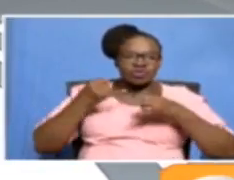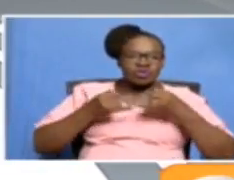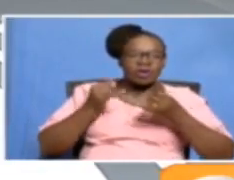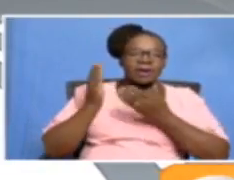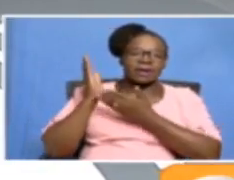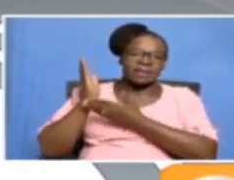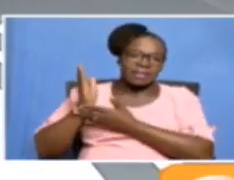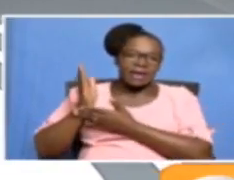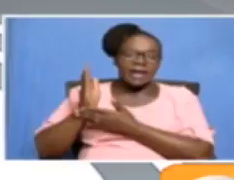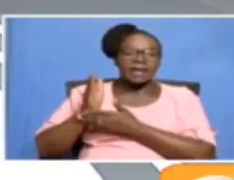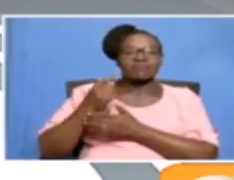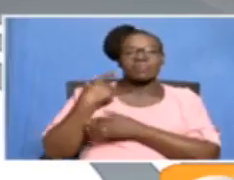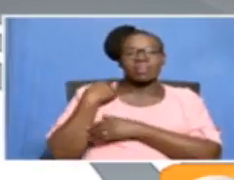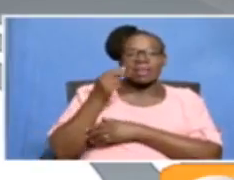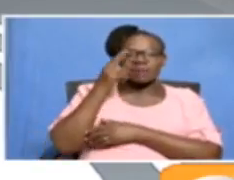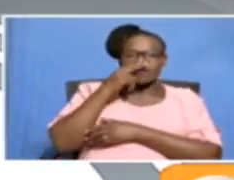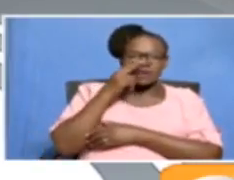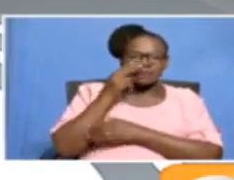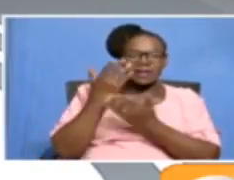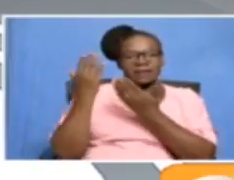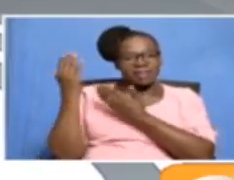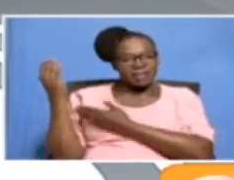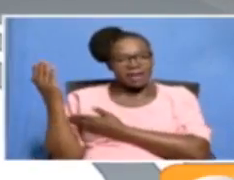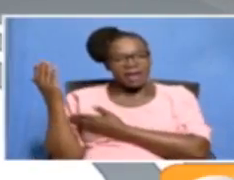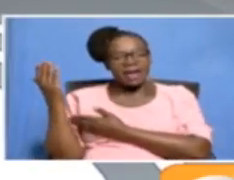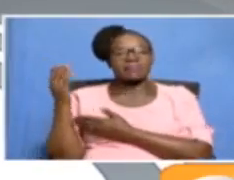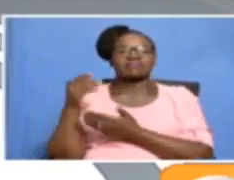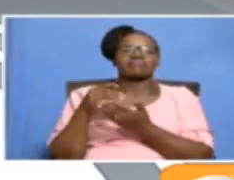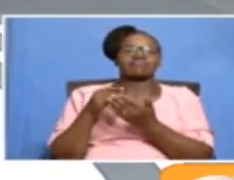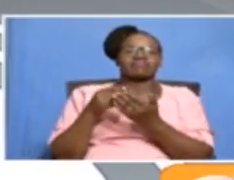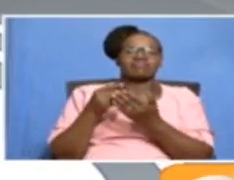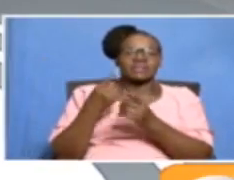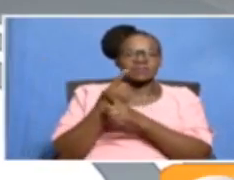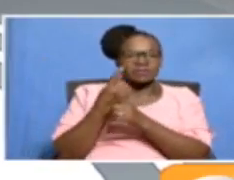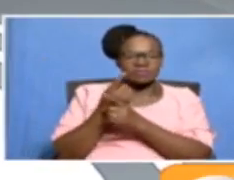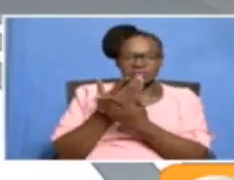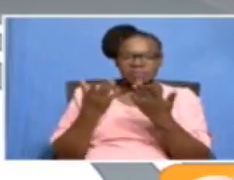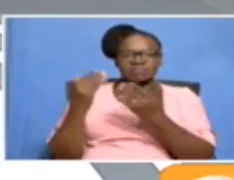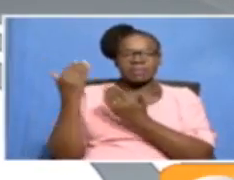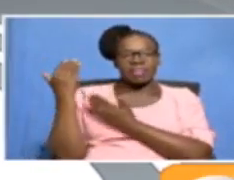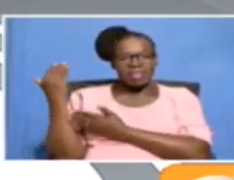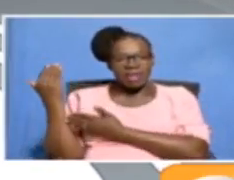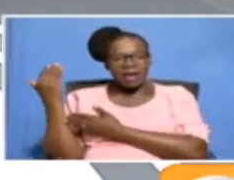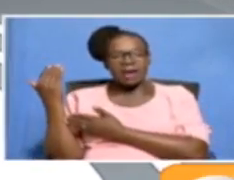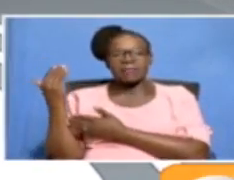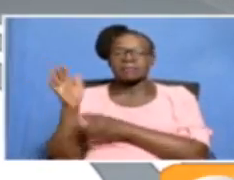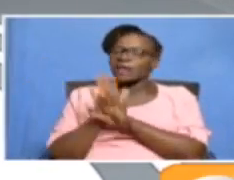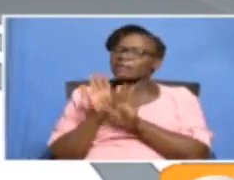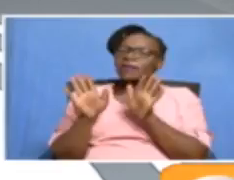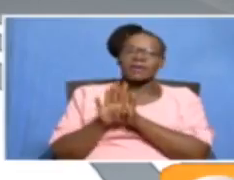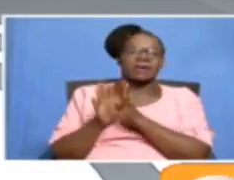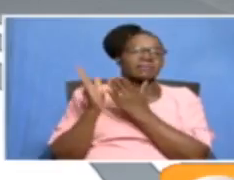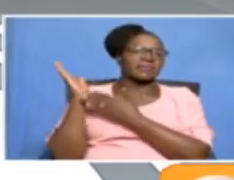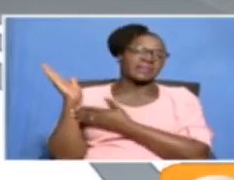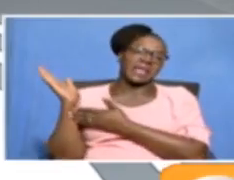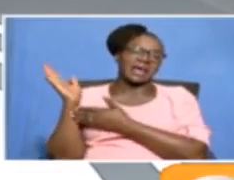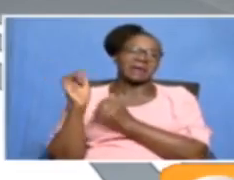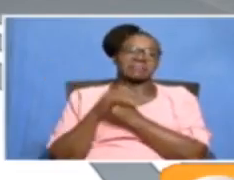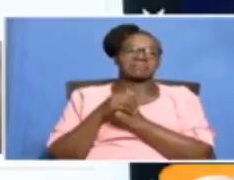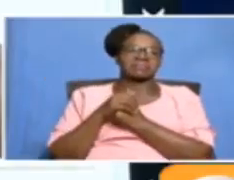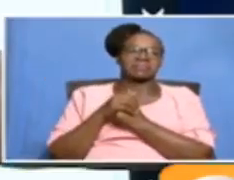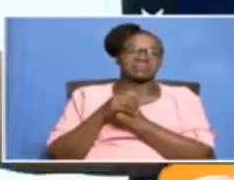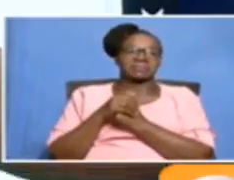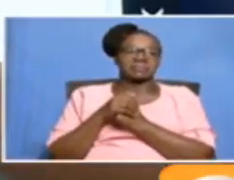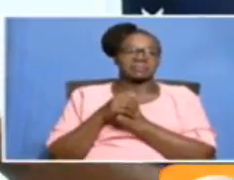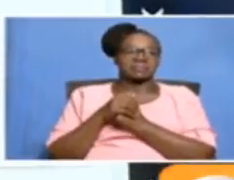So it's all the latest comedy shows, all the latest documentaries. Those are there as well. So I remember